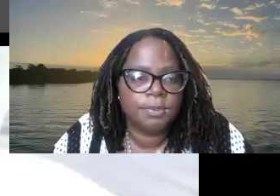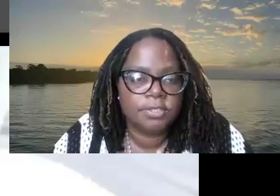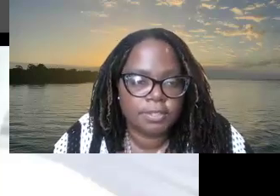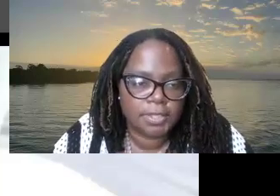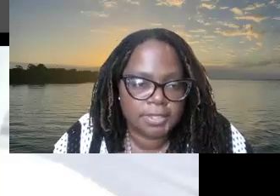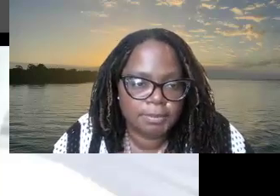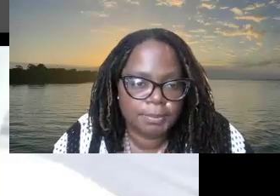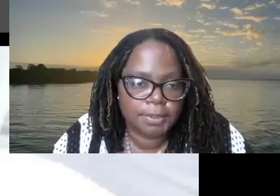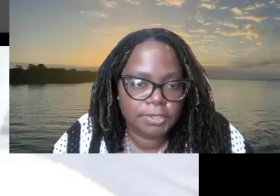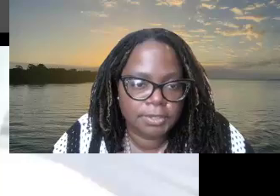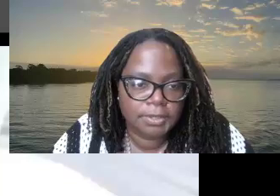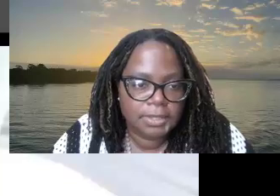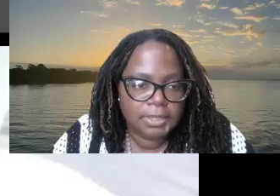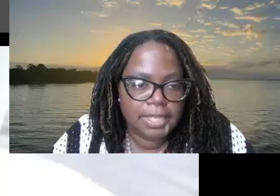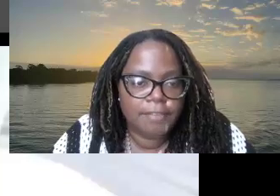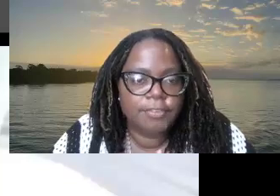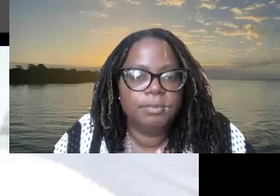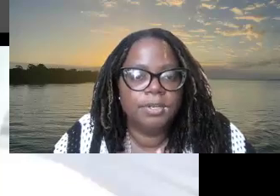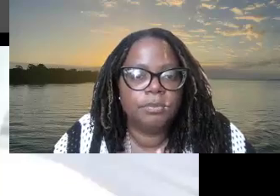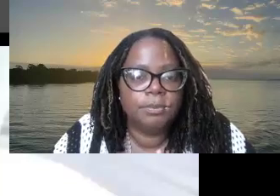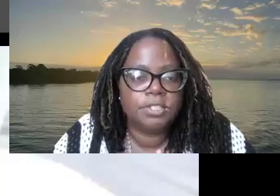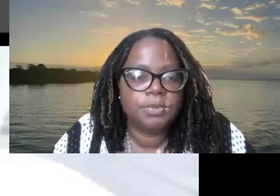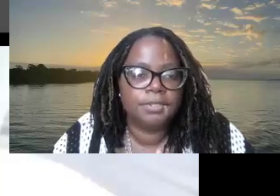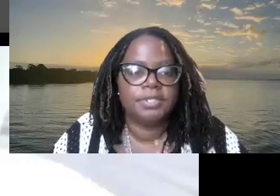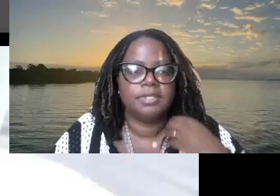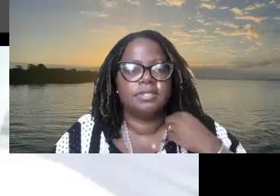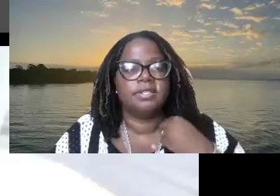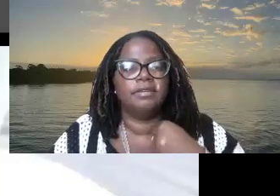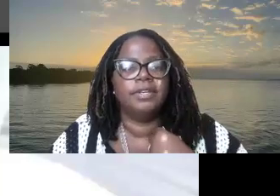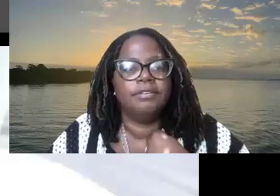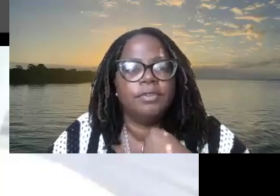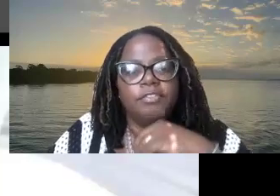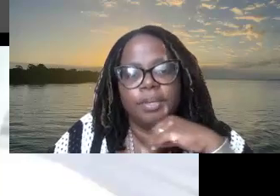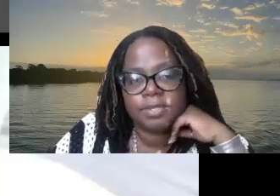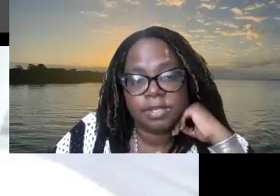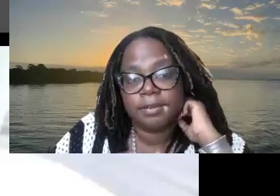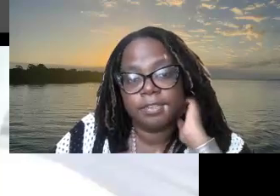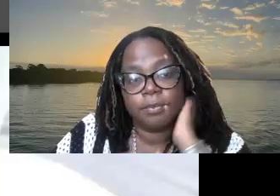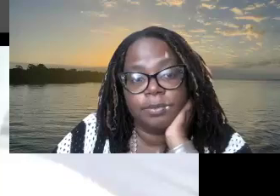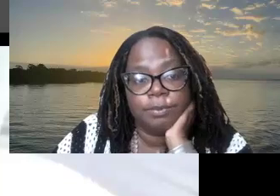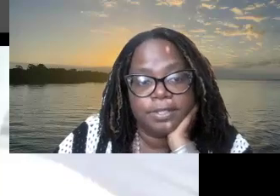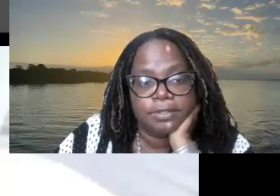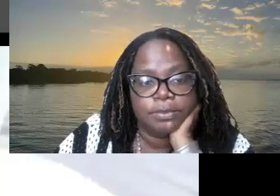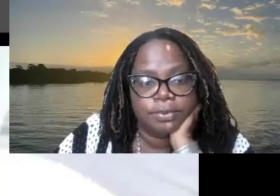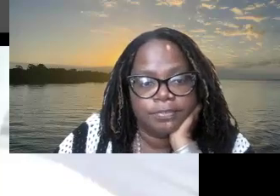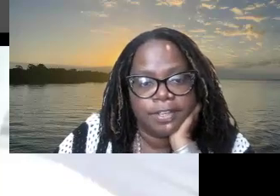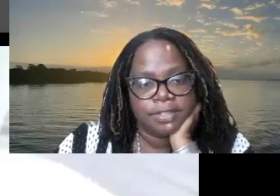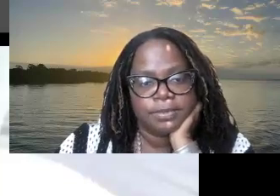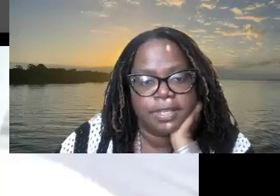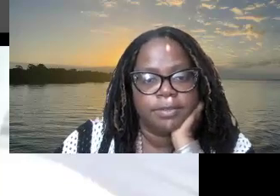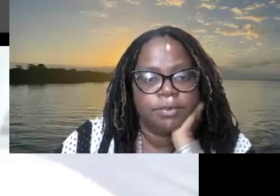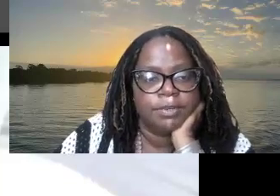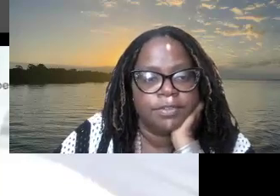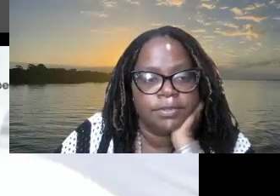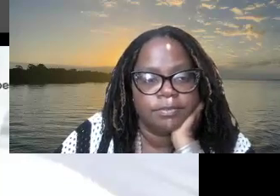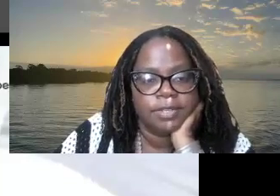specific population, the Latino population. African-American women experience this at a rate of 35% higher than white women, at 2.5